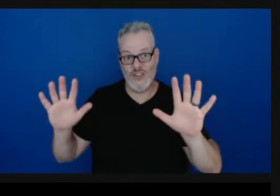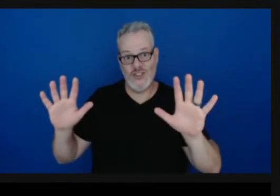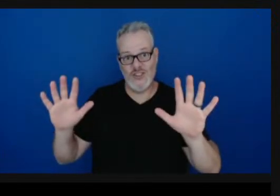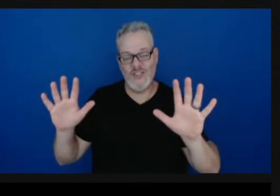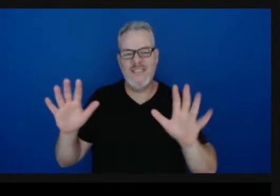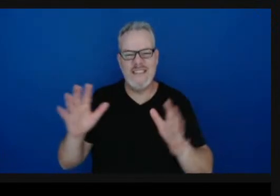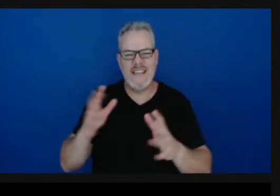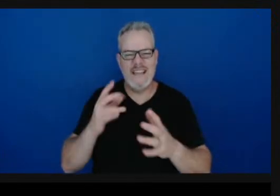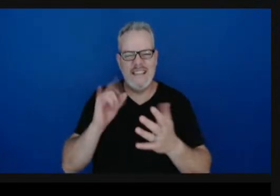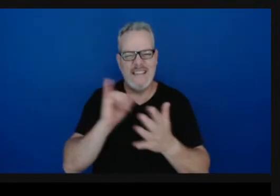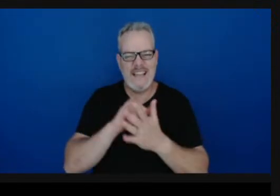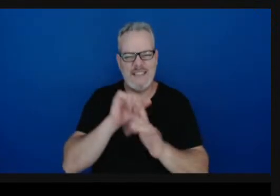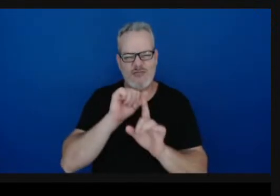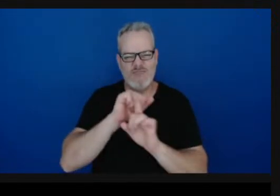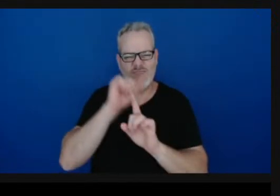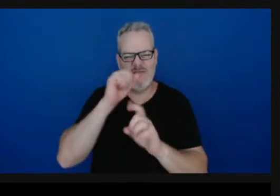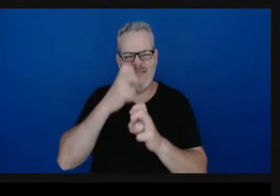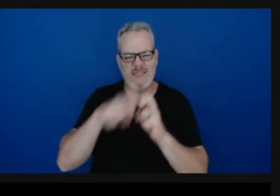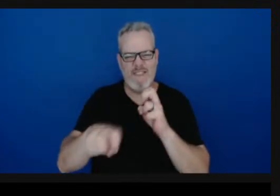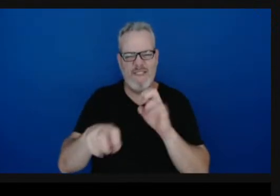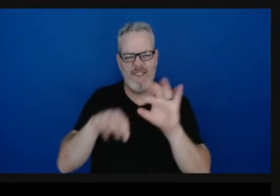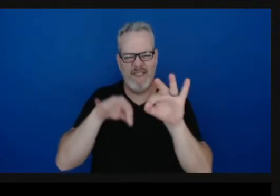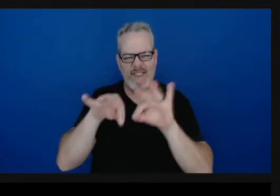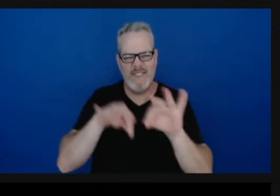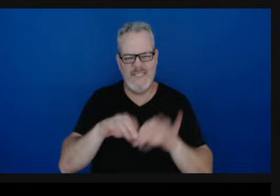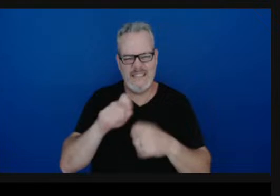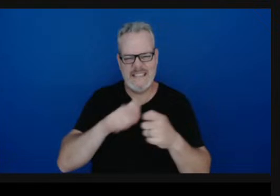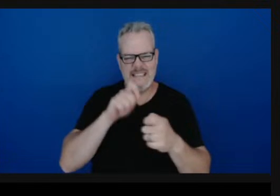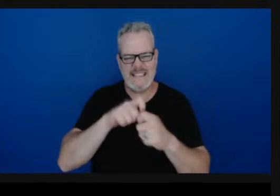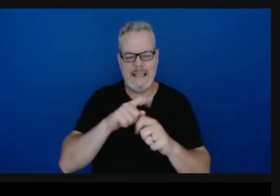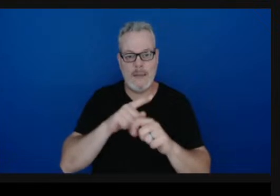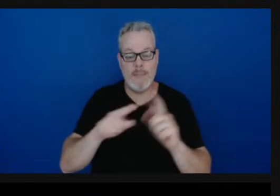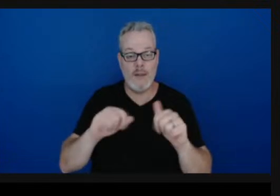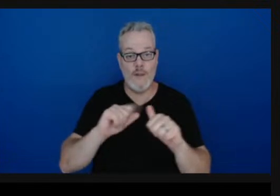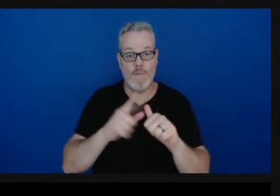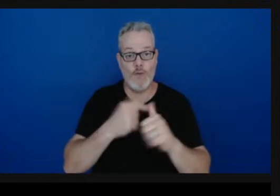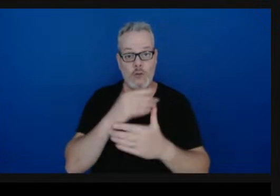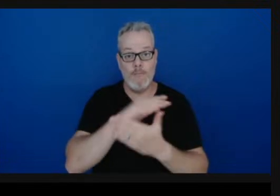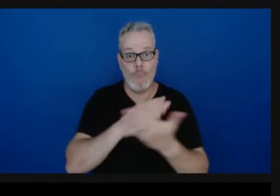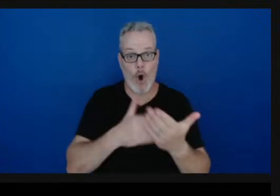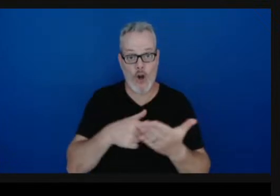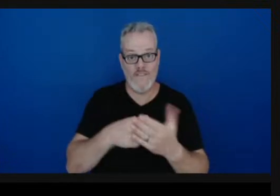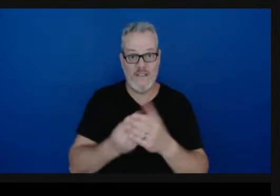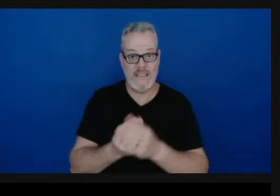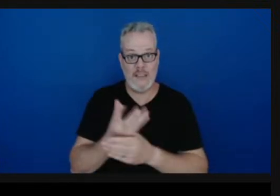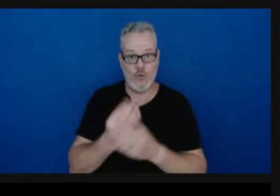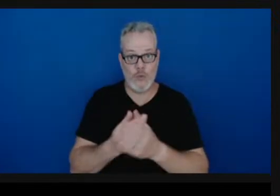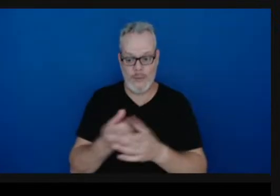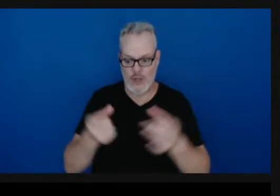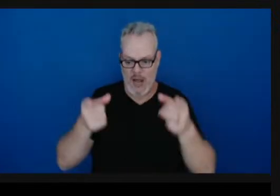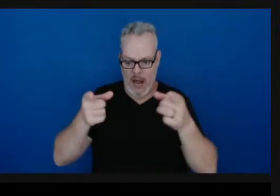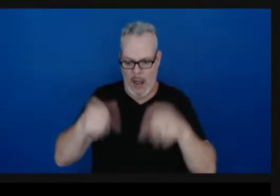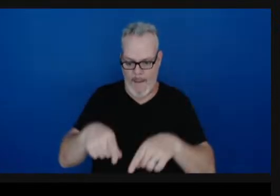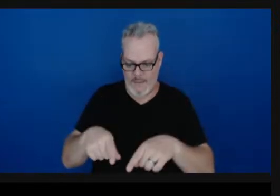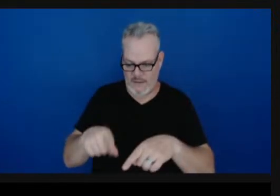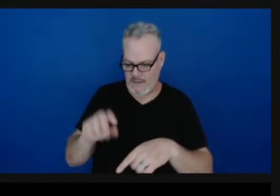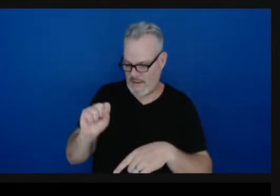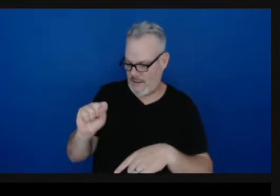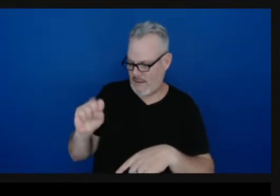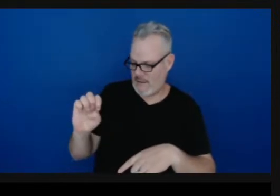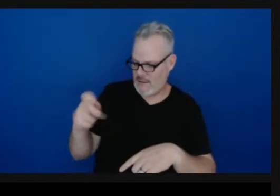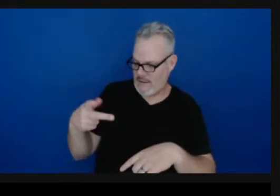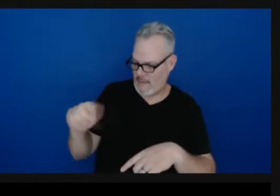tricky. So the difference being that after the first phase of this eruption occurred back on September 15th, was